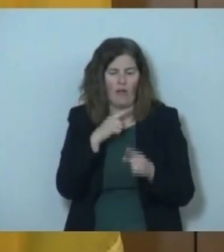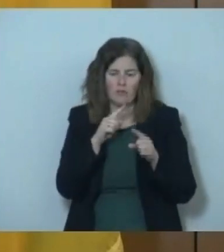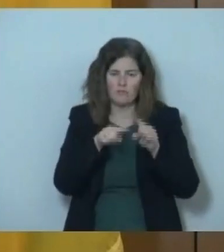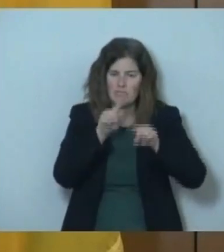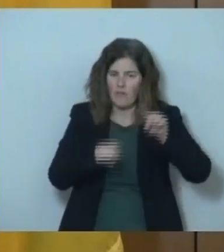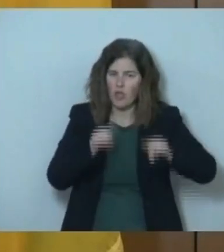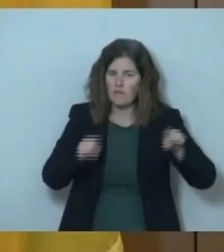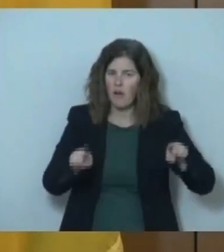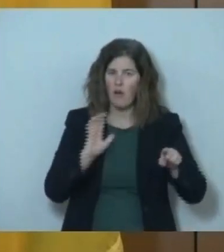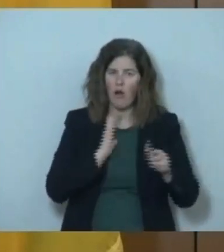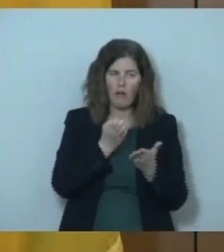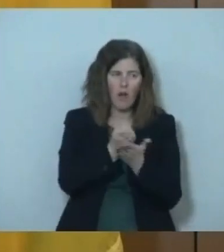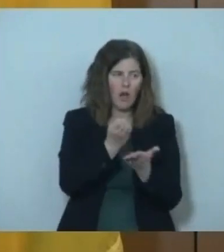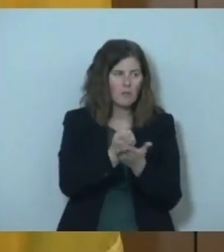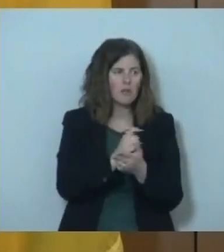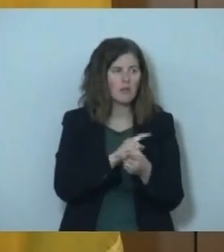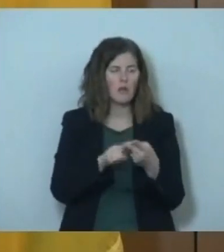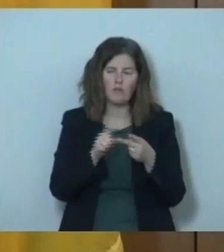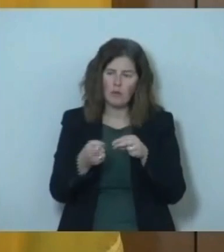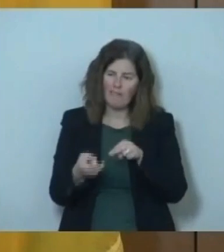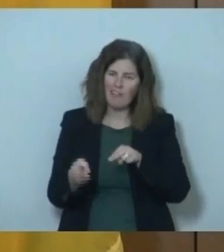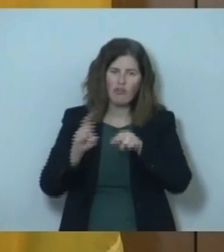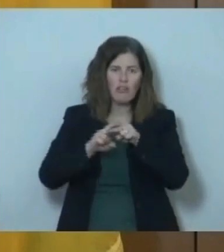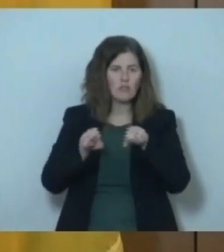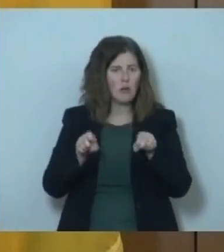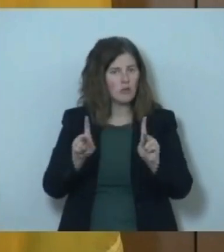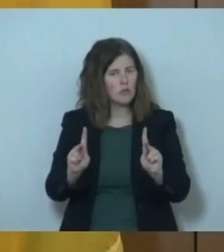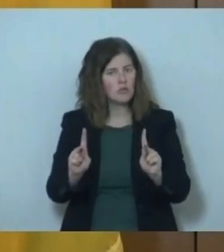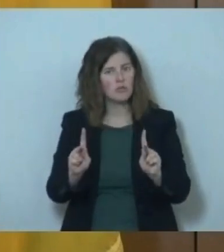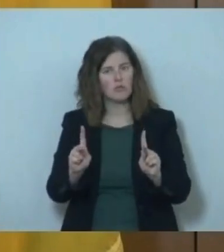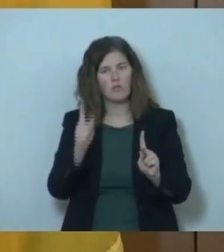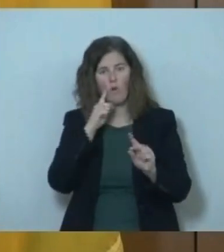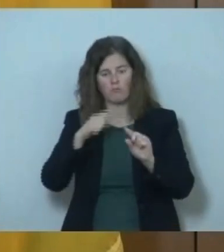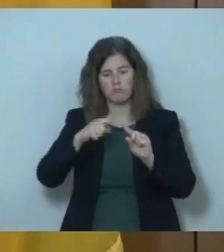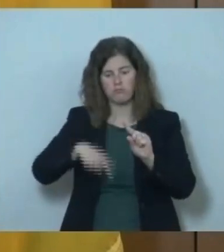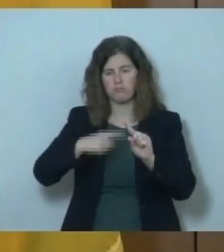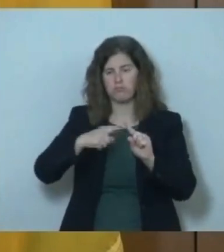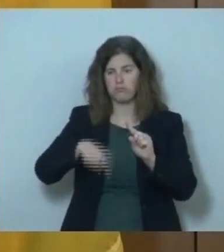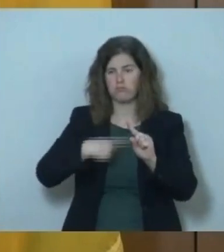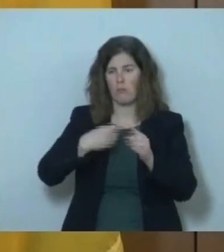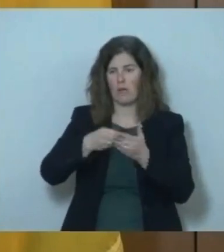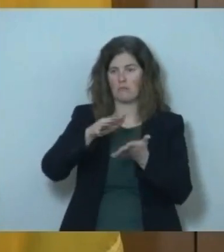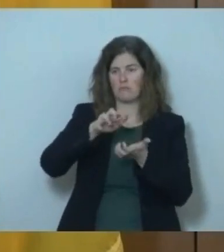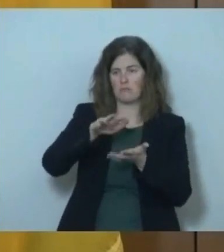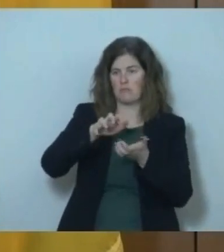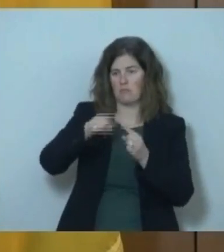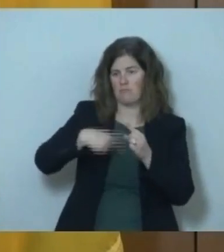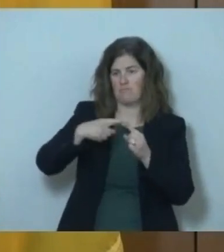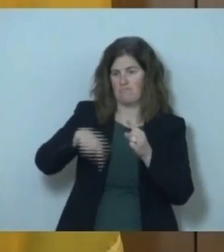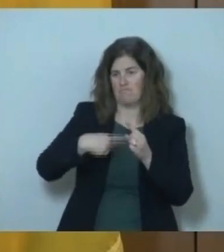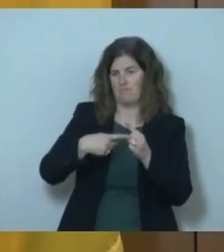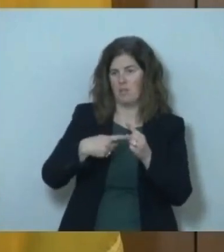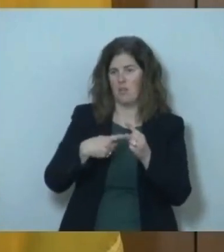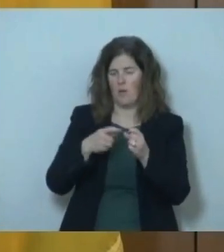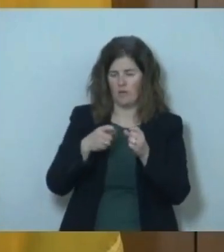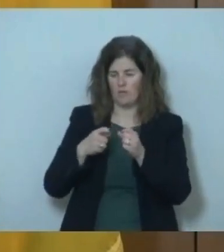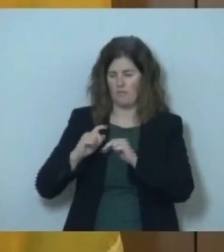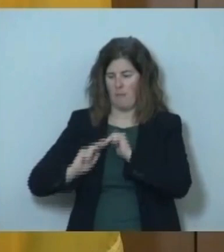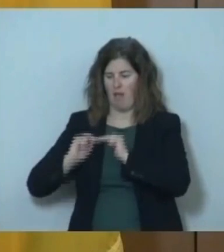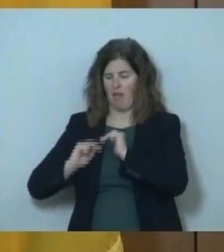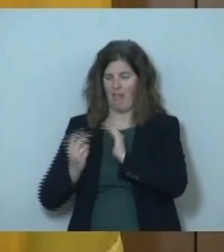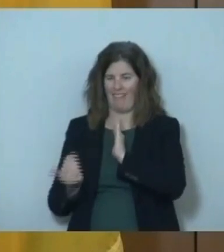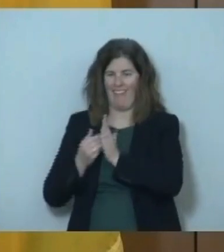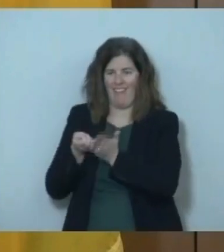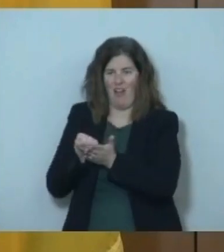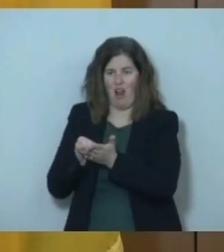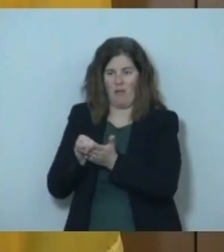our economy. We need to increase opportunity for recurring revenue. And we have to rebuild an